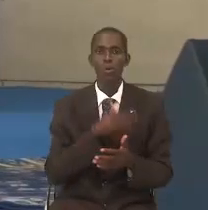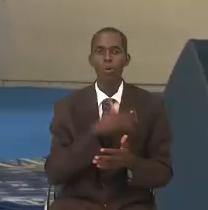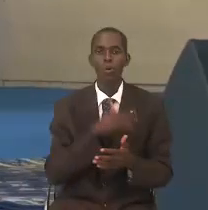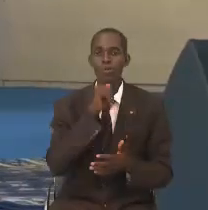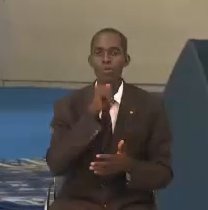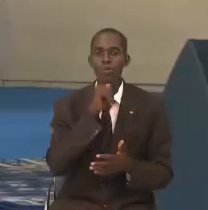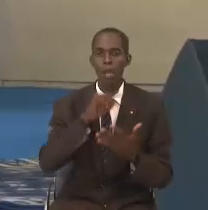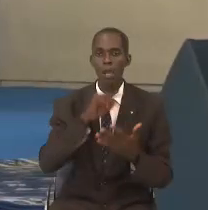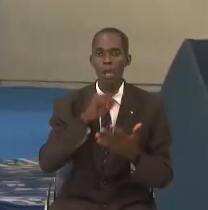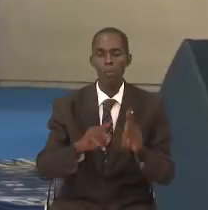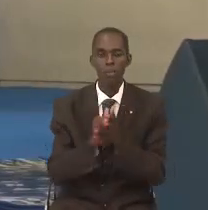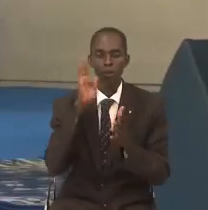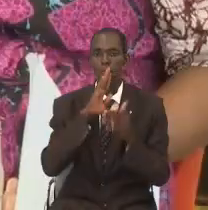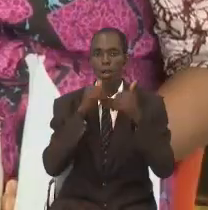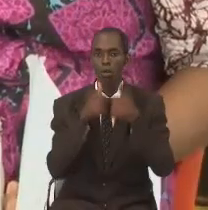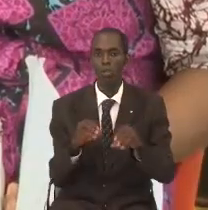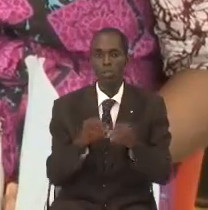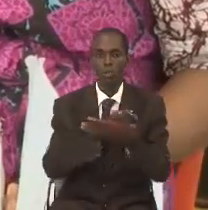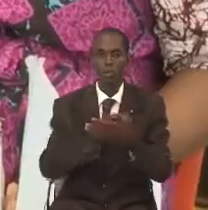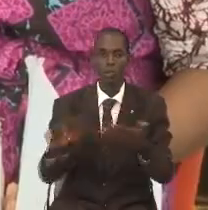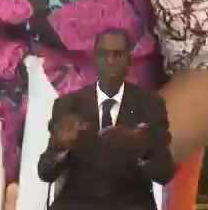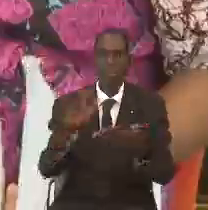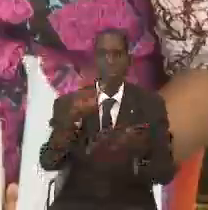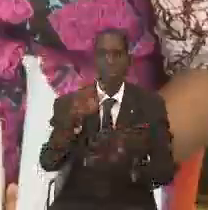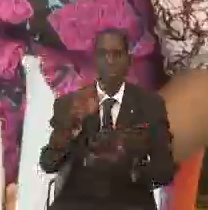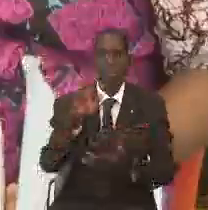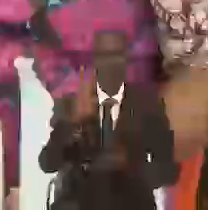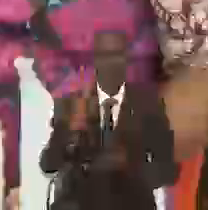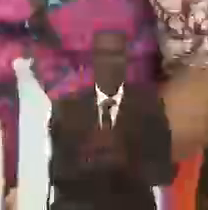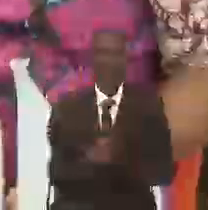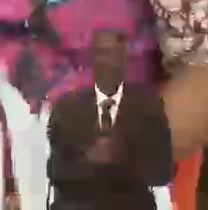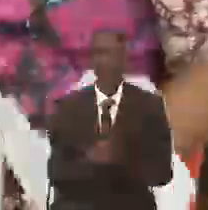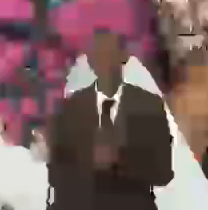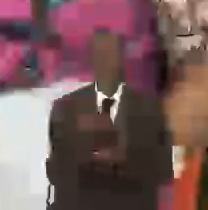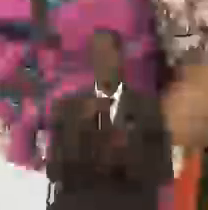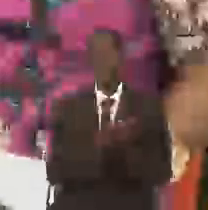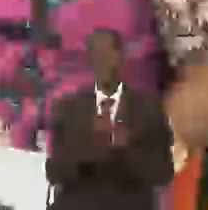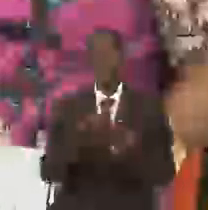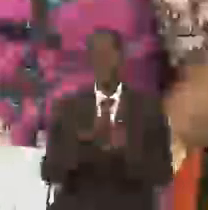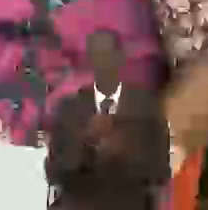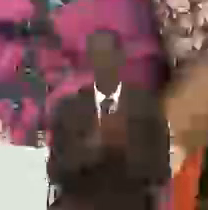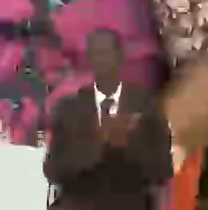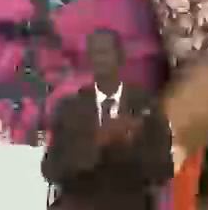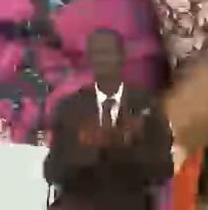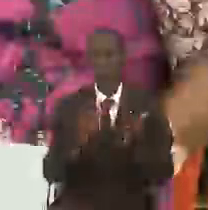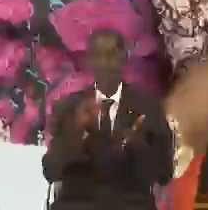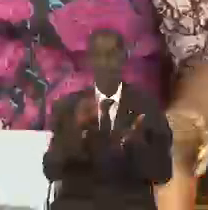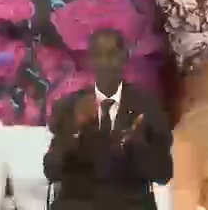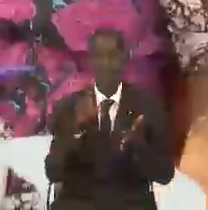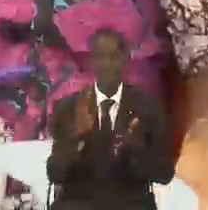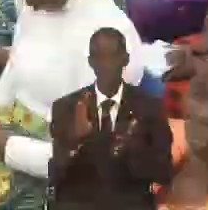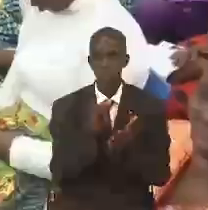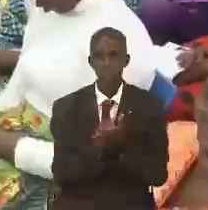comes in verse 36. Verse 36 then tells us, he says, watch ye therefore